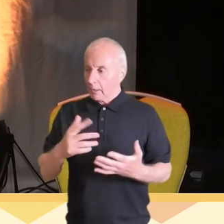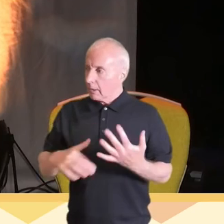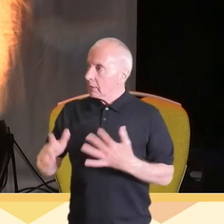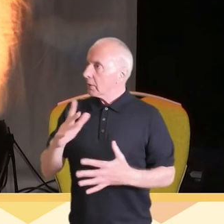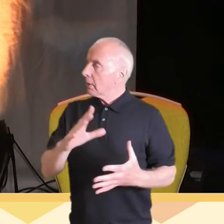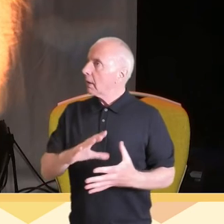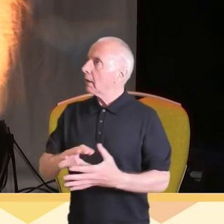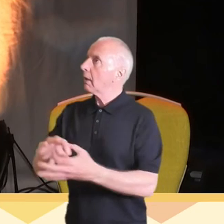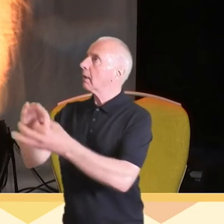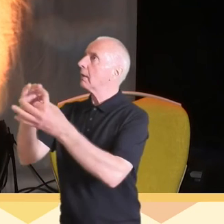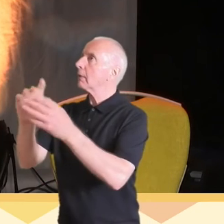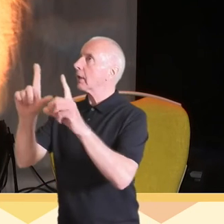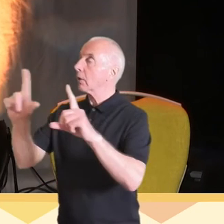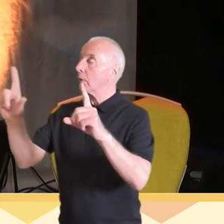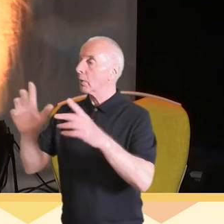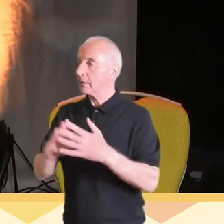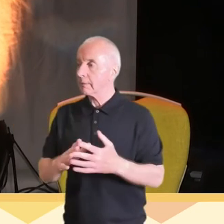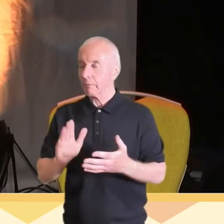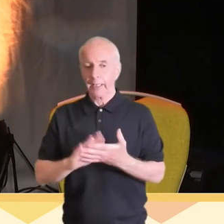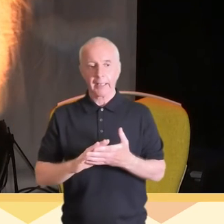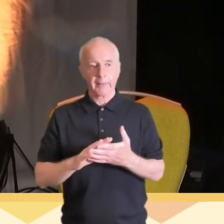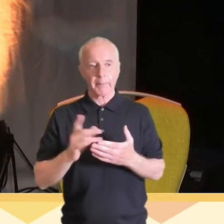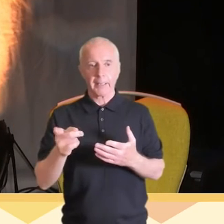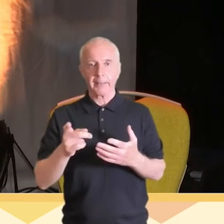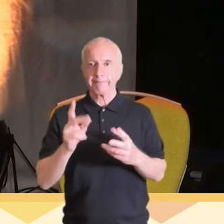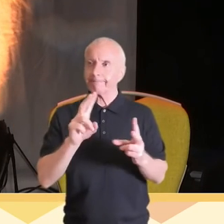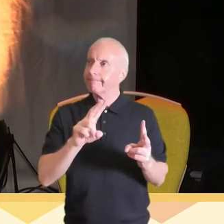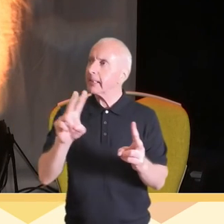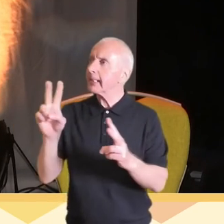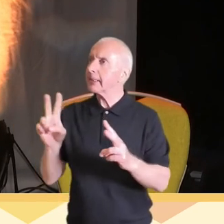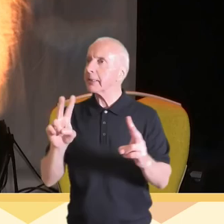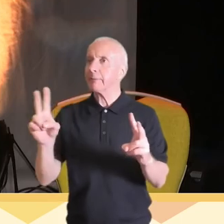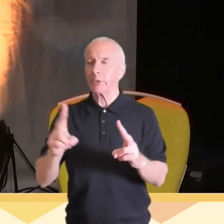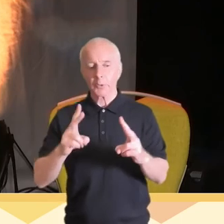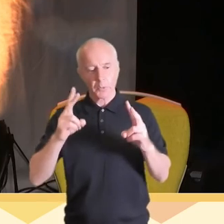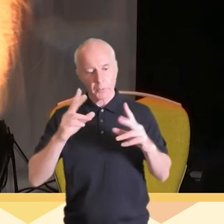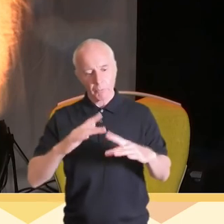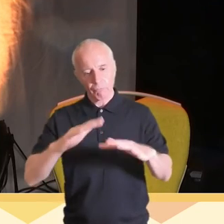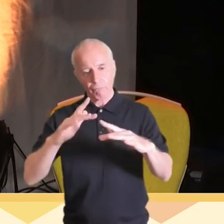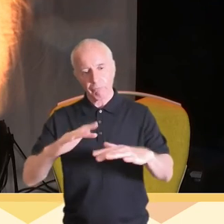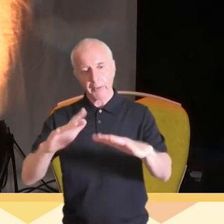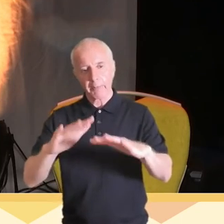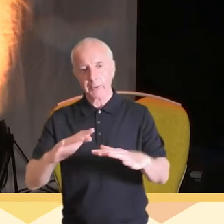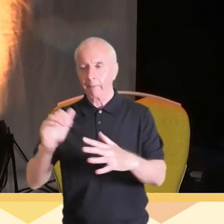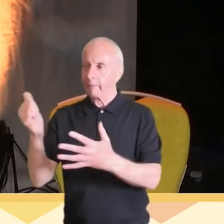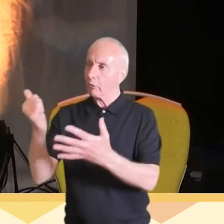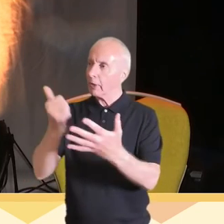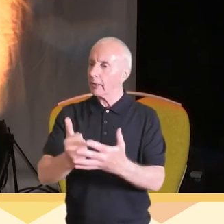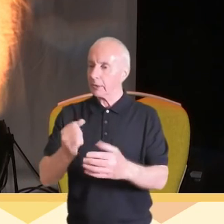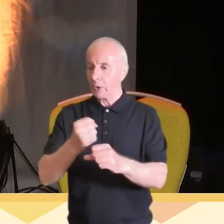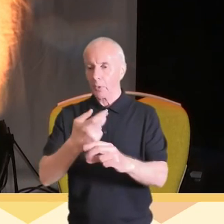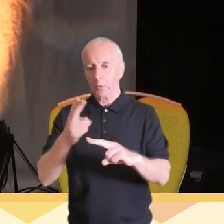with his theme, Attentive to Rhythms of Grace. And so, Geoff, we'd love to hear more about